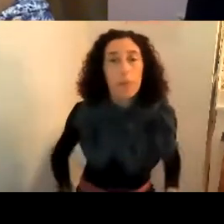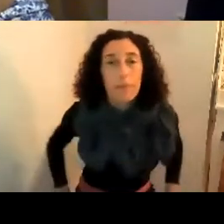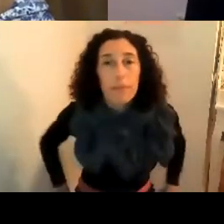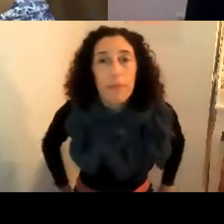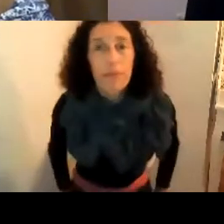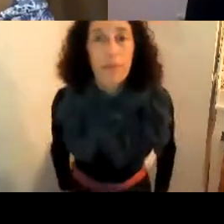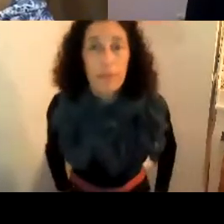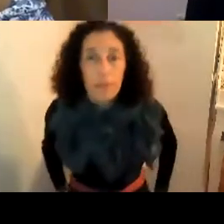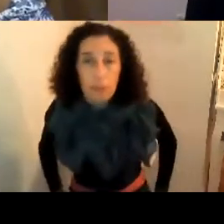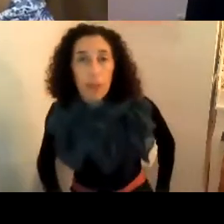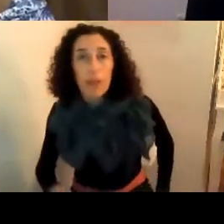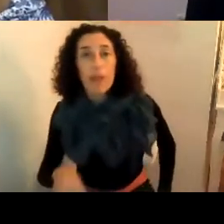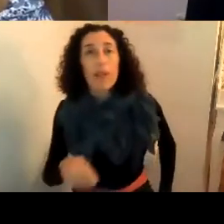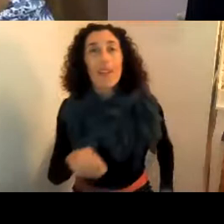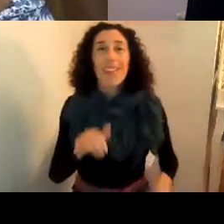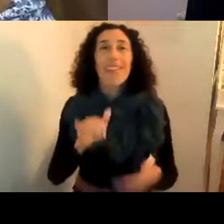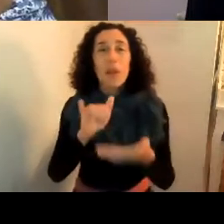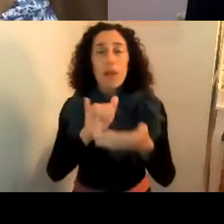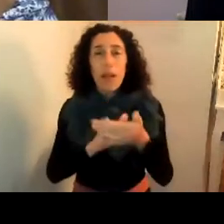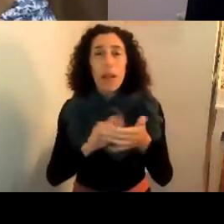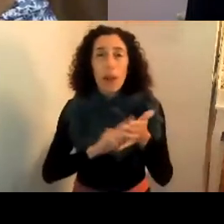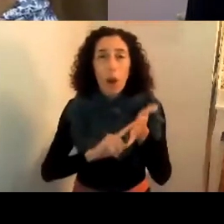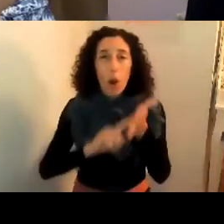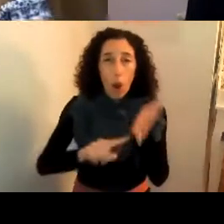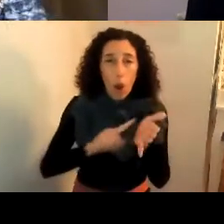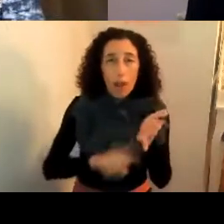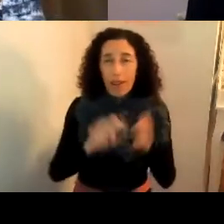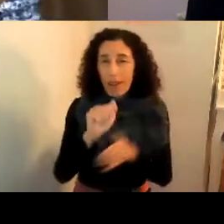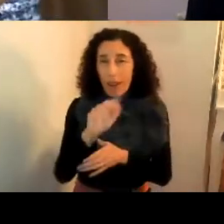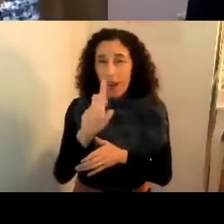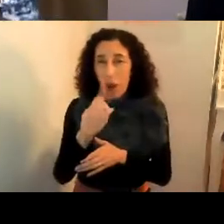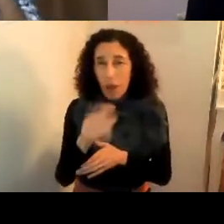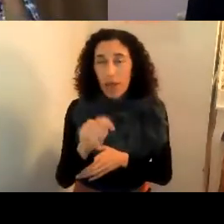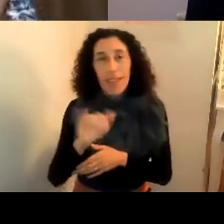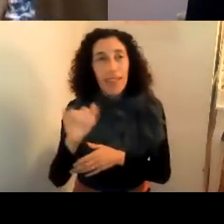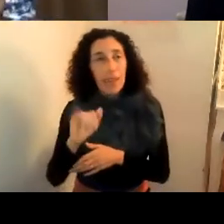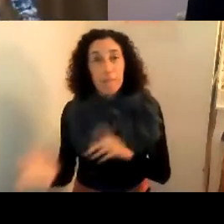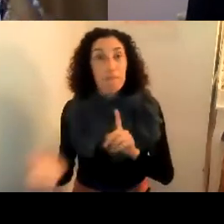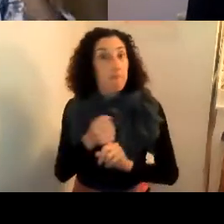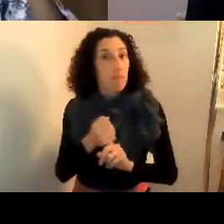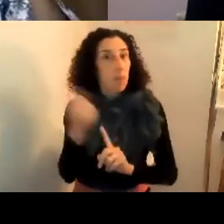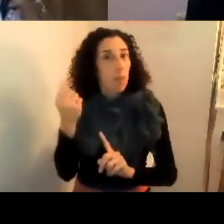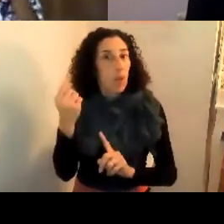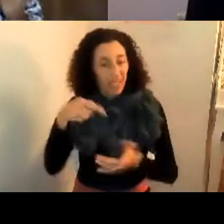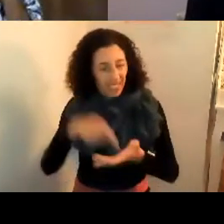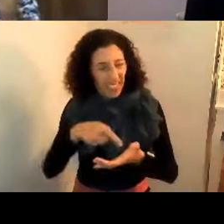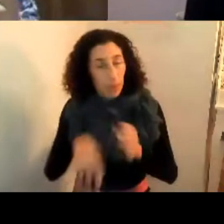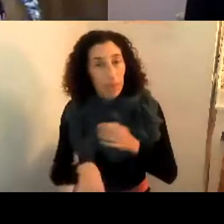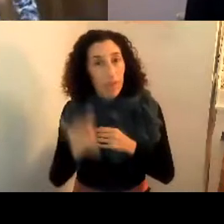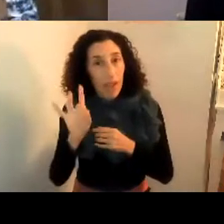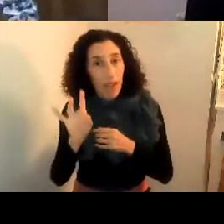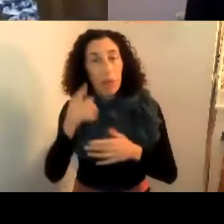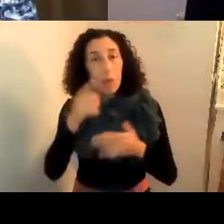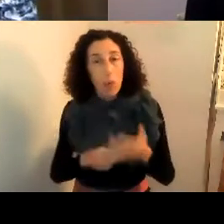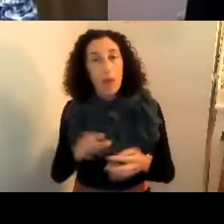of what is important to you, what is uniquely you, and write it. I promise you, the thing about art that